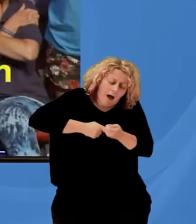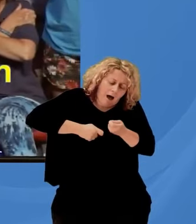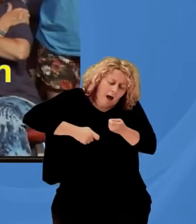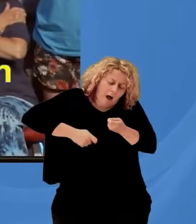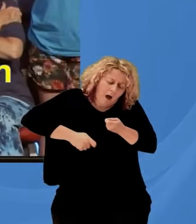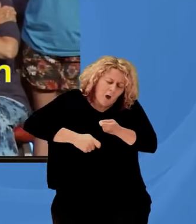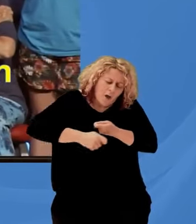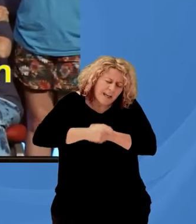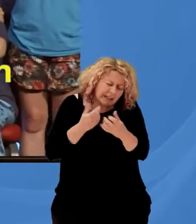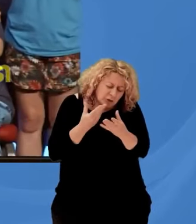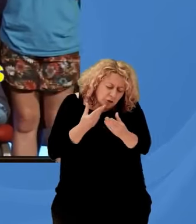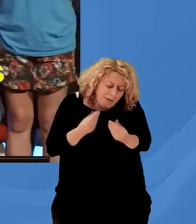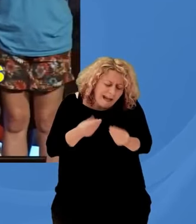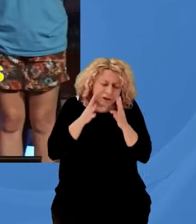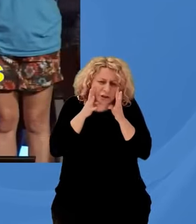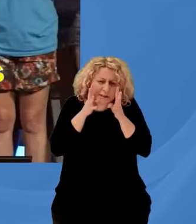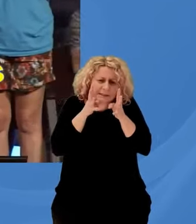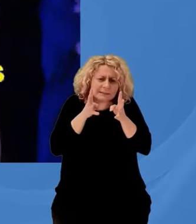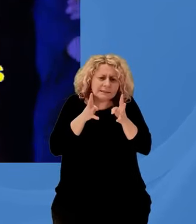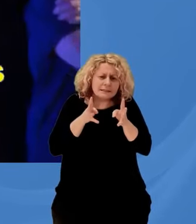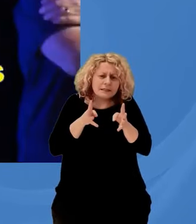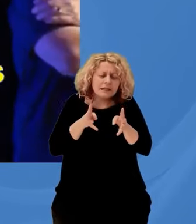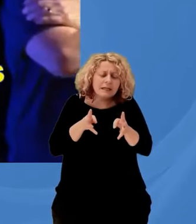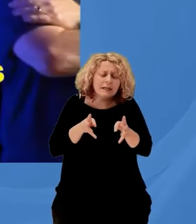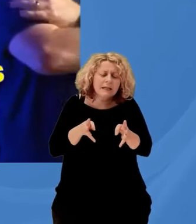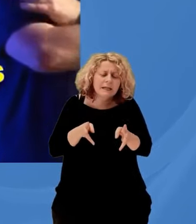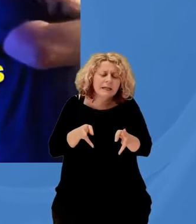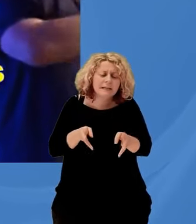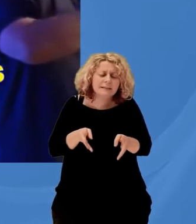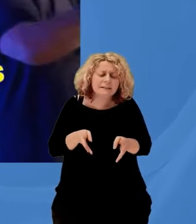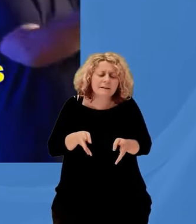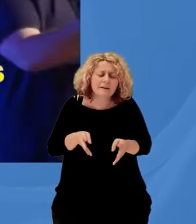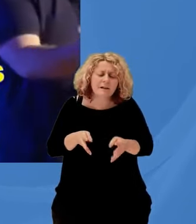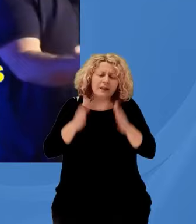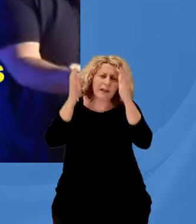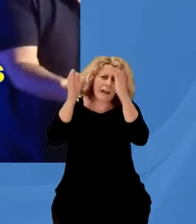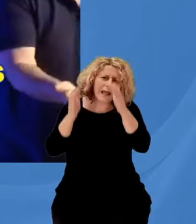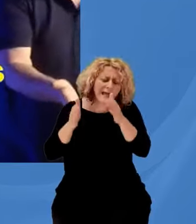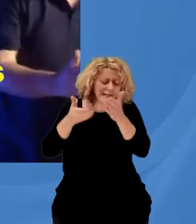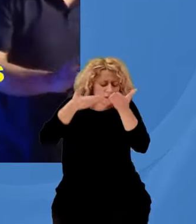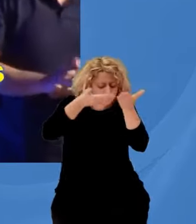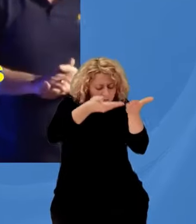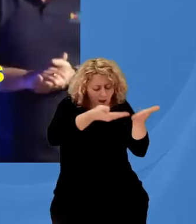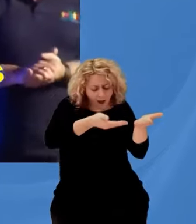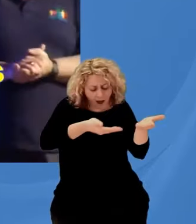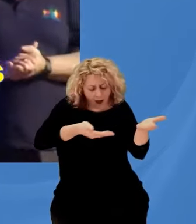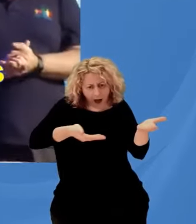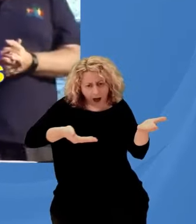They laid him down.